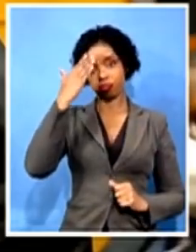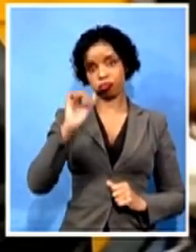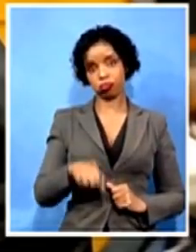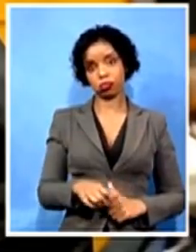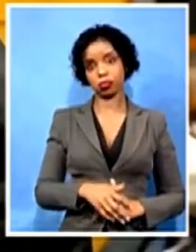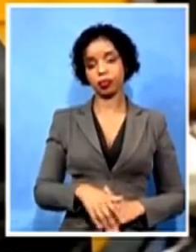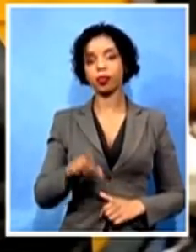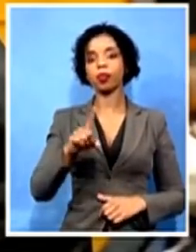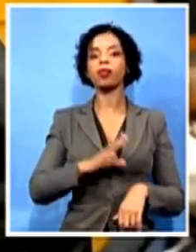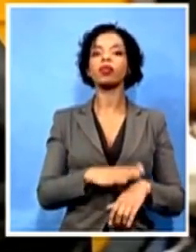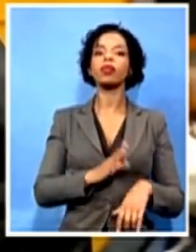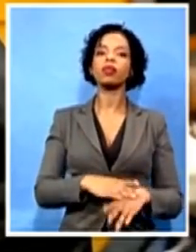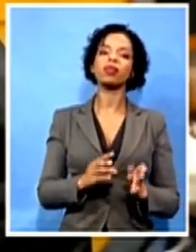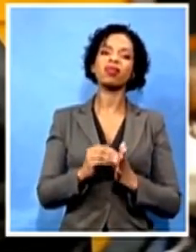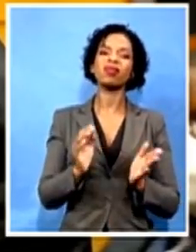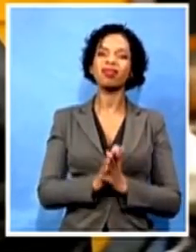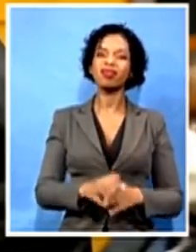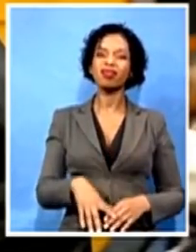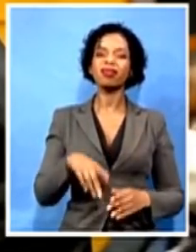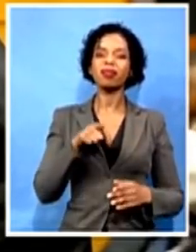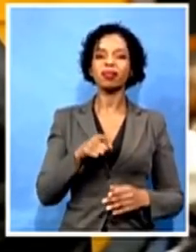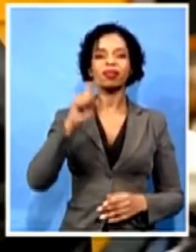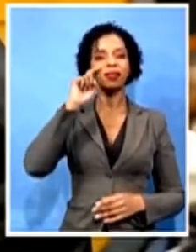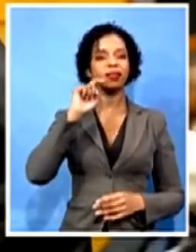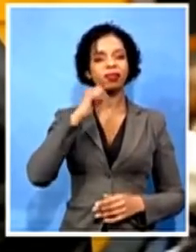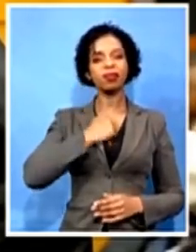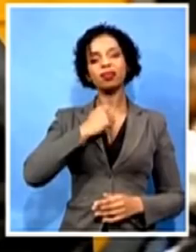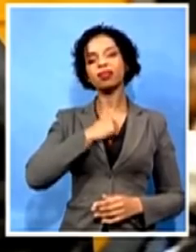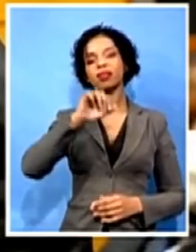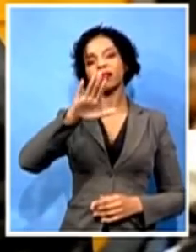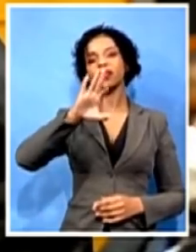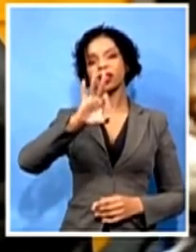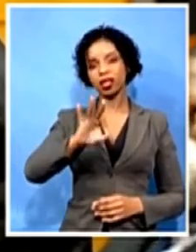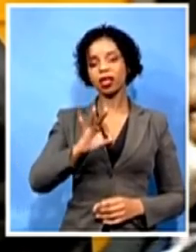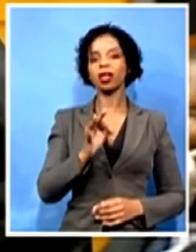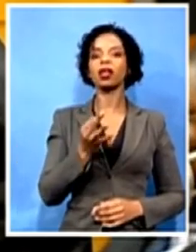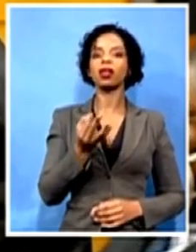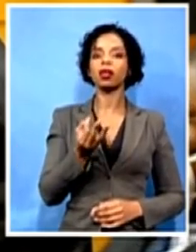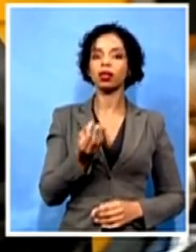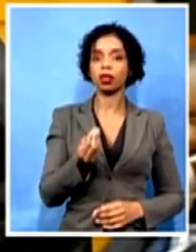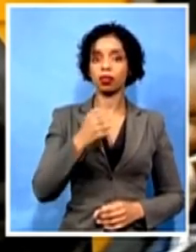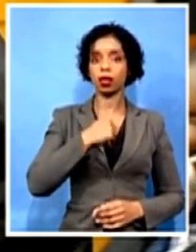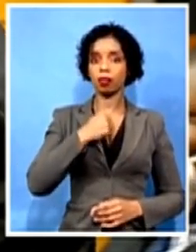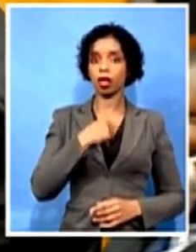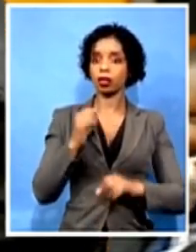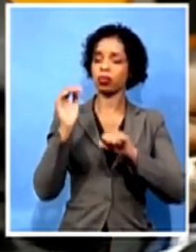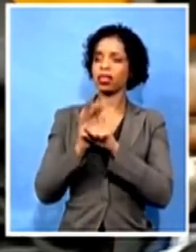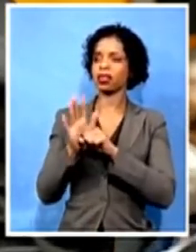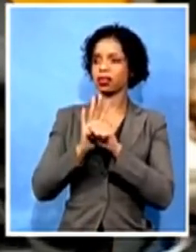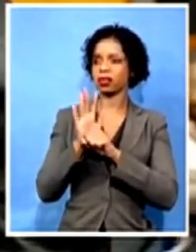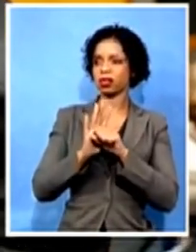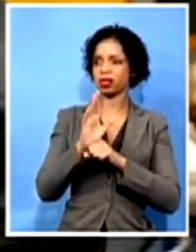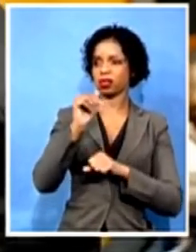years old, with my personal particulars and background as reflected hereunder. I've been advised by my legal representatives that it is